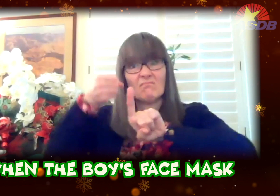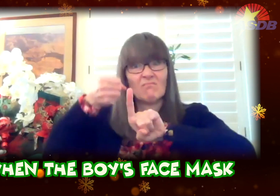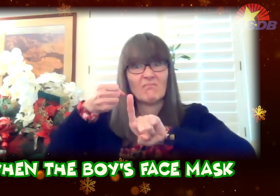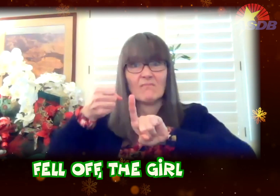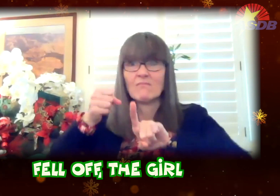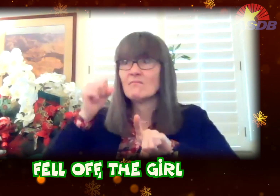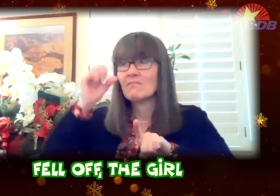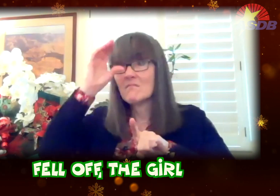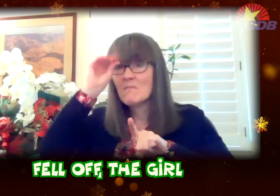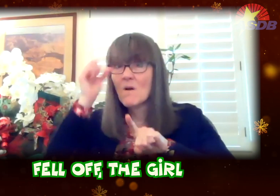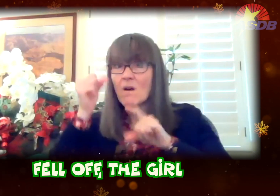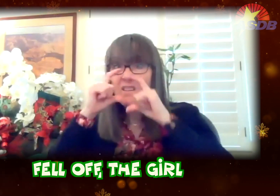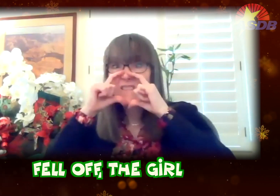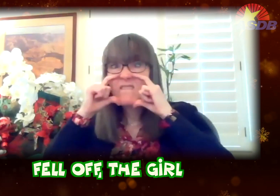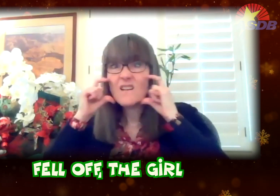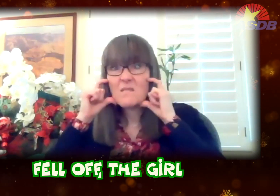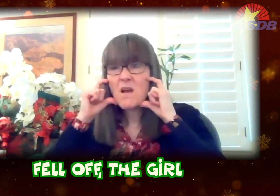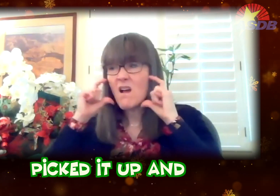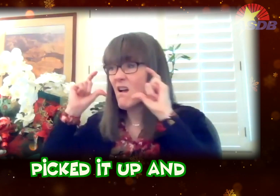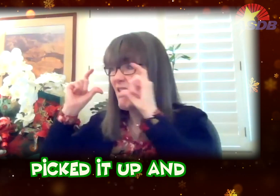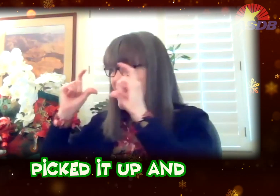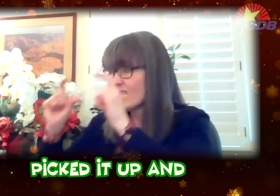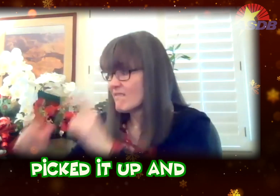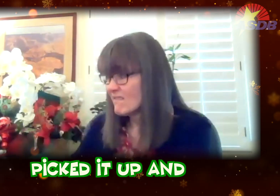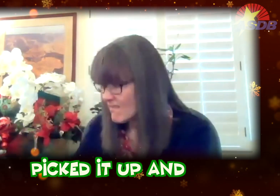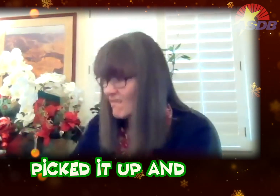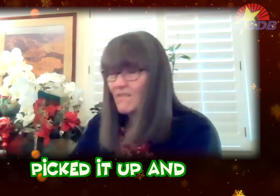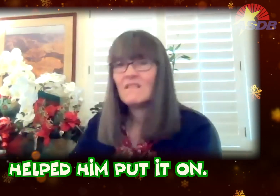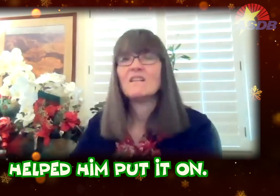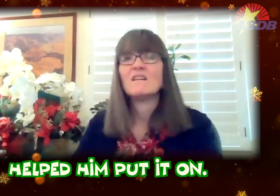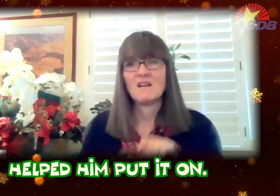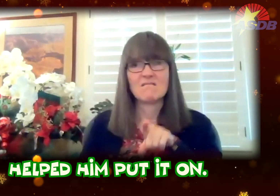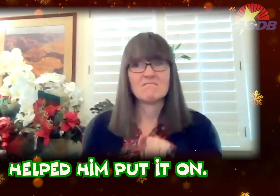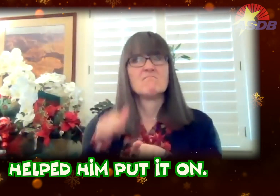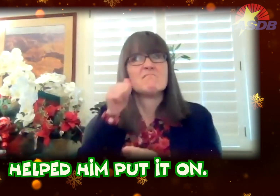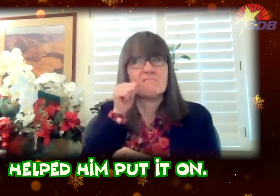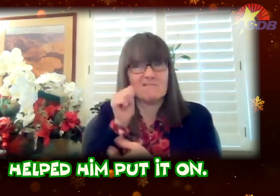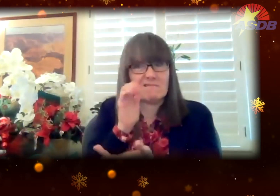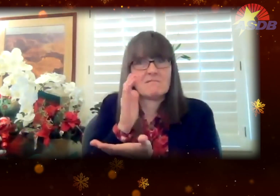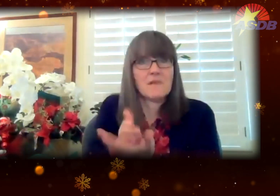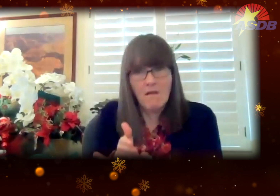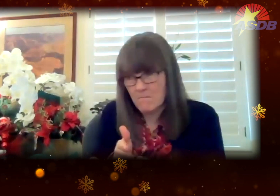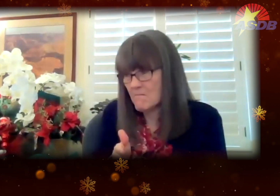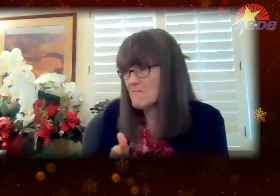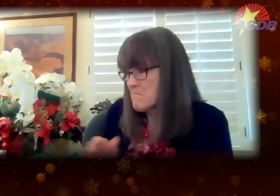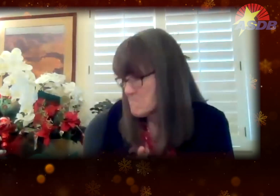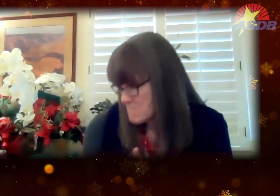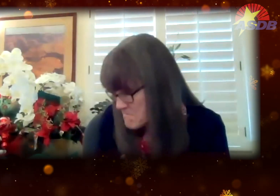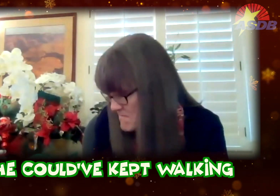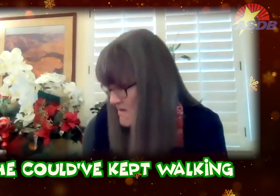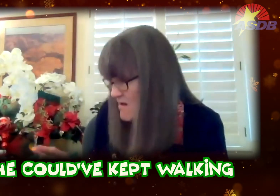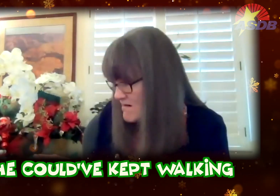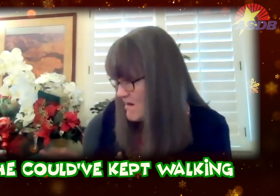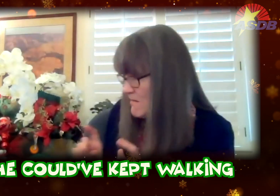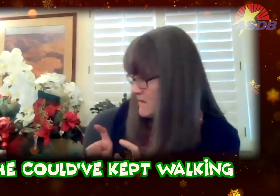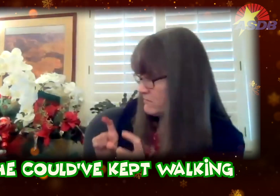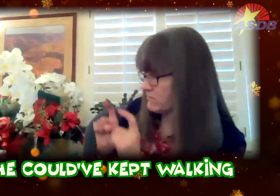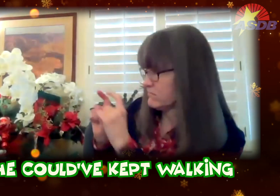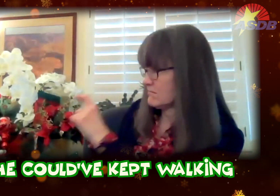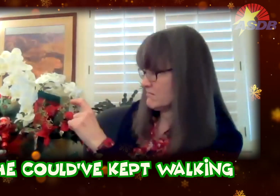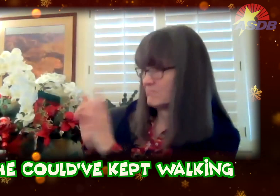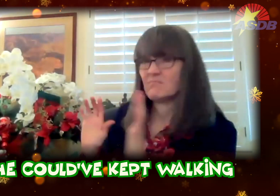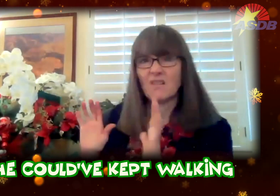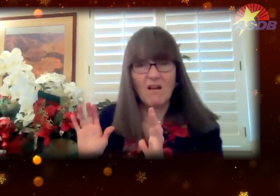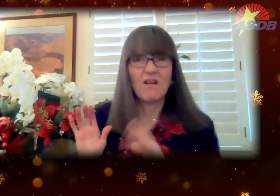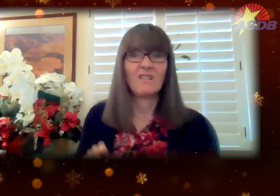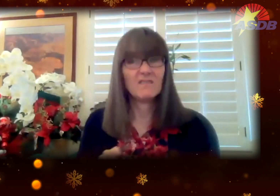boy's face mask fell off, the girl picked it up and helped him put it on. She could have